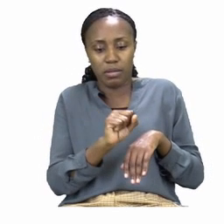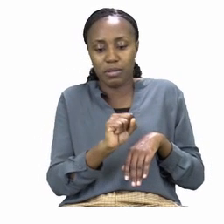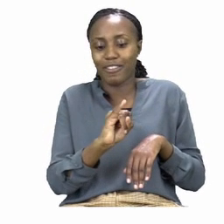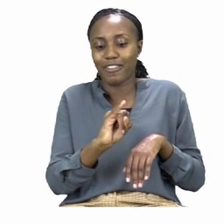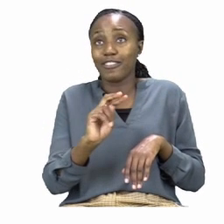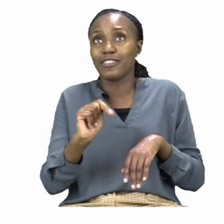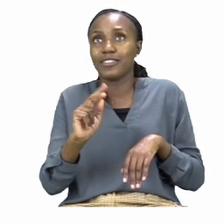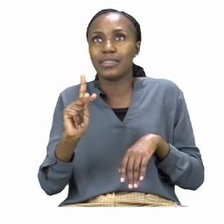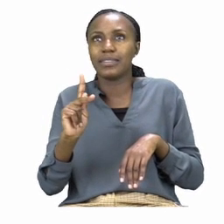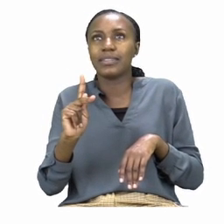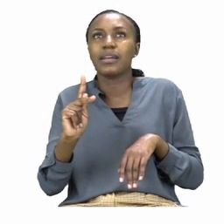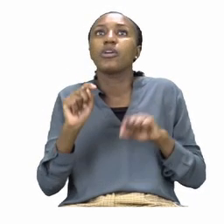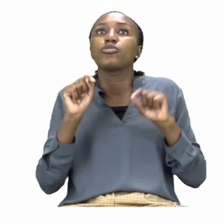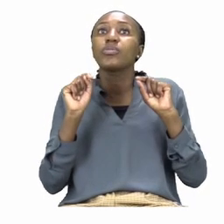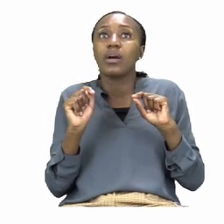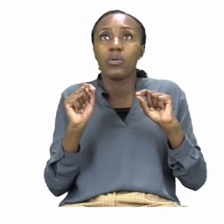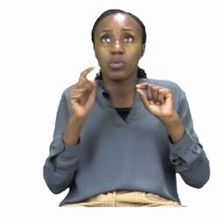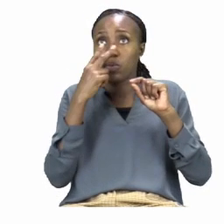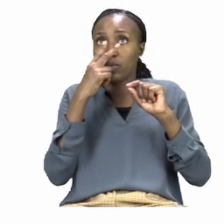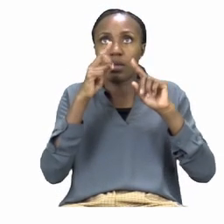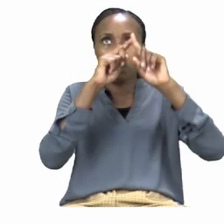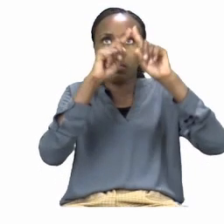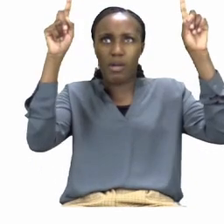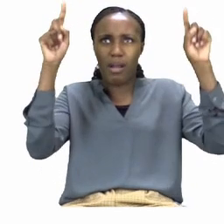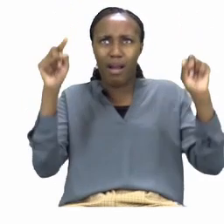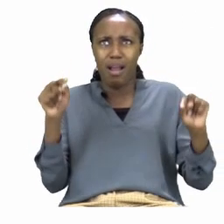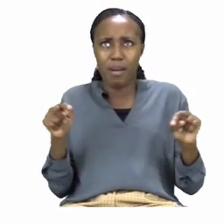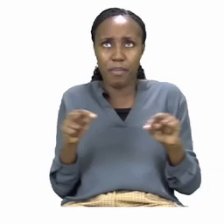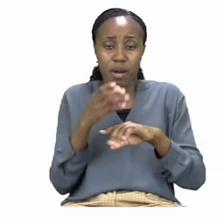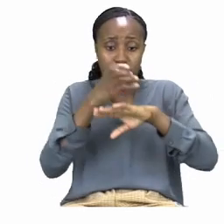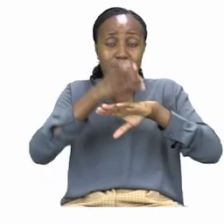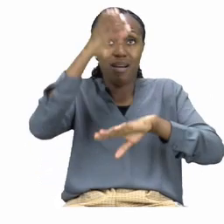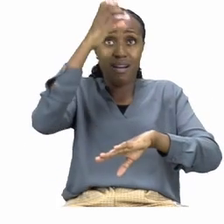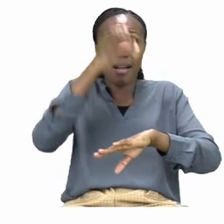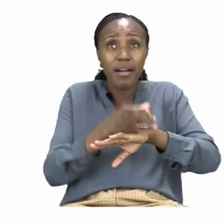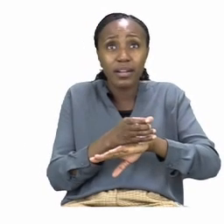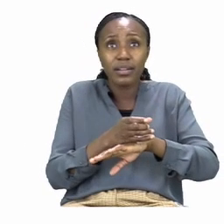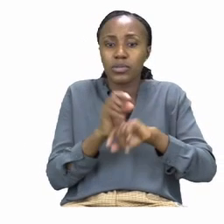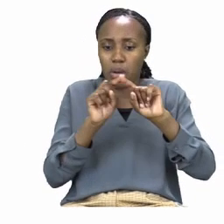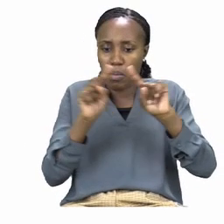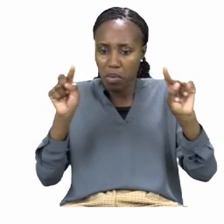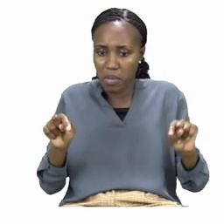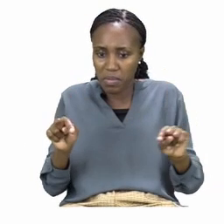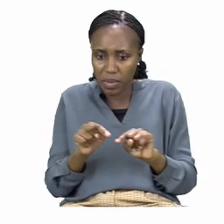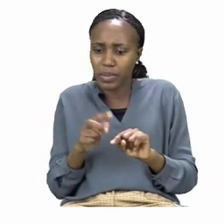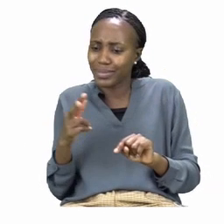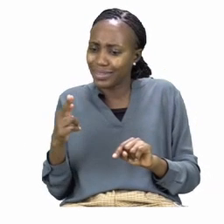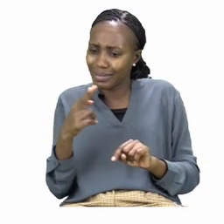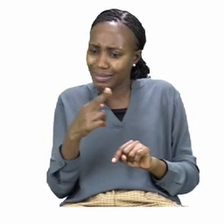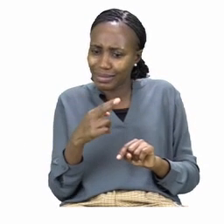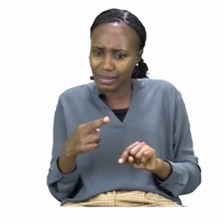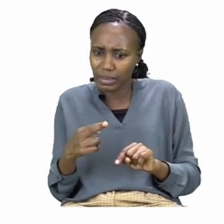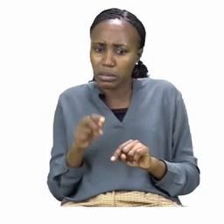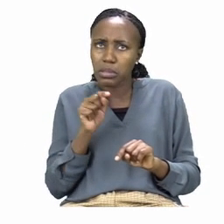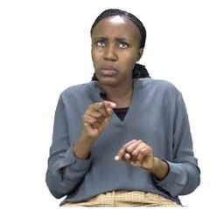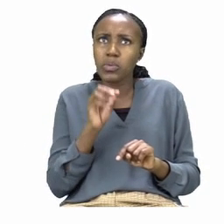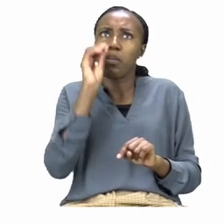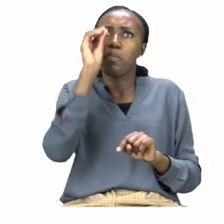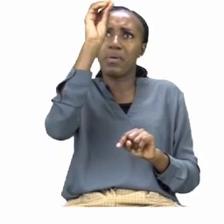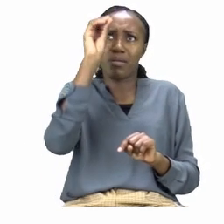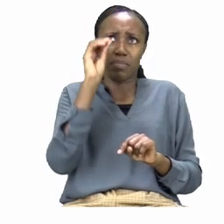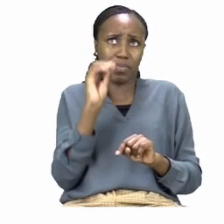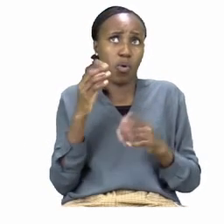it in the glass, showing if it sinks or if it floats. Now there you will